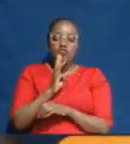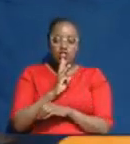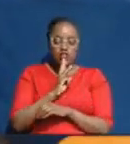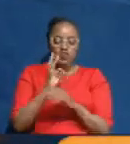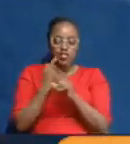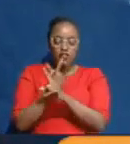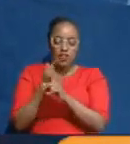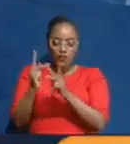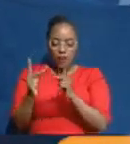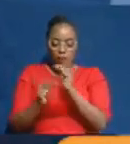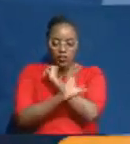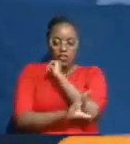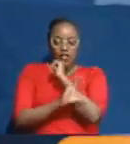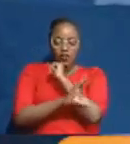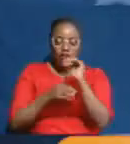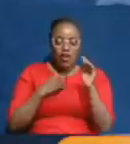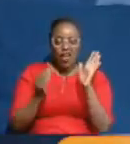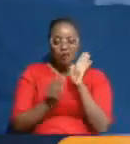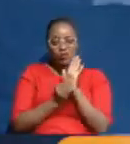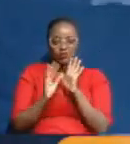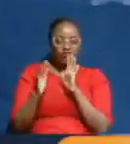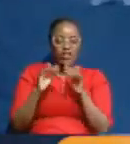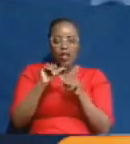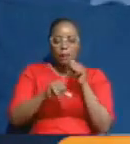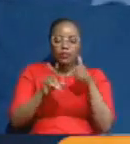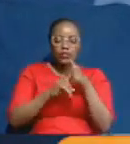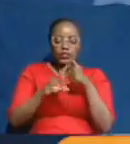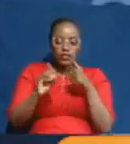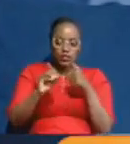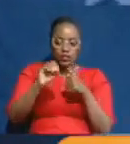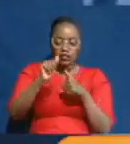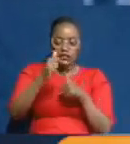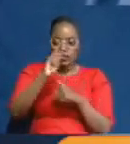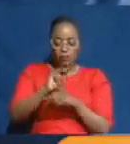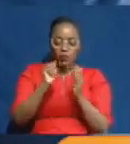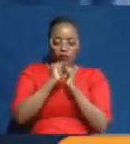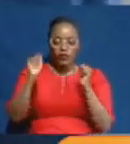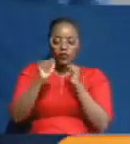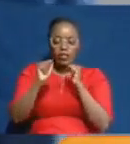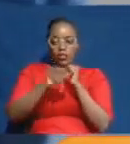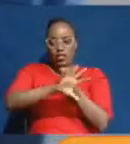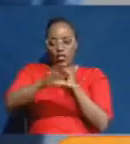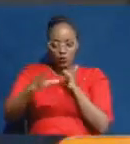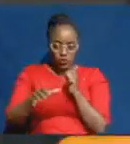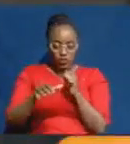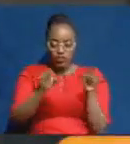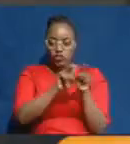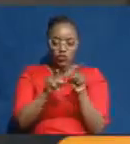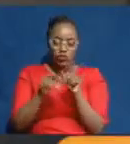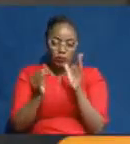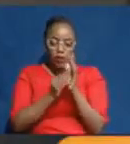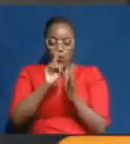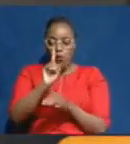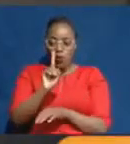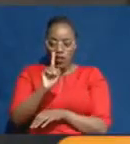the country so far, we have installed about 60 ATMs in 15 counties. We have also installed one